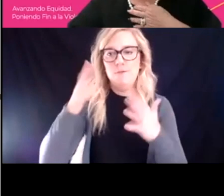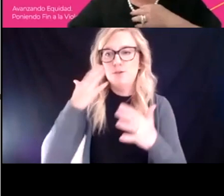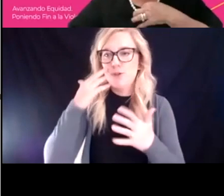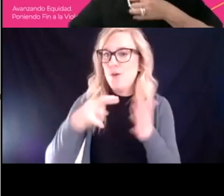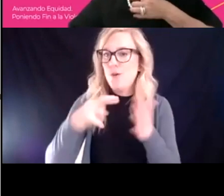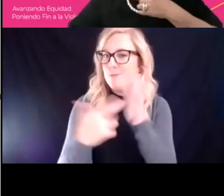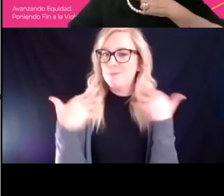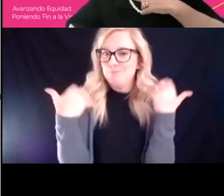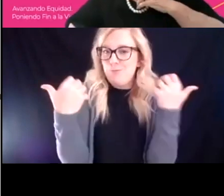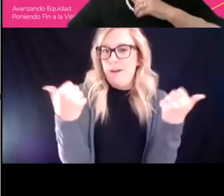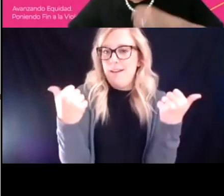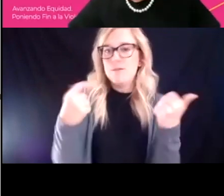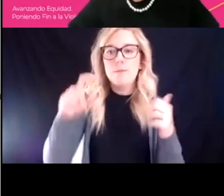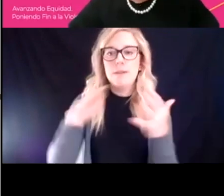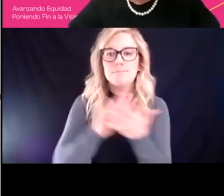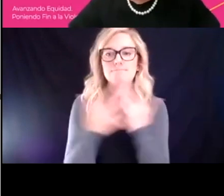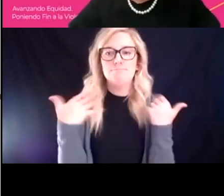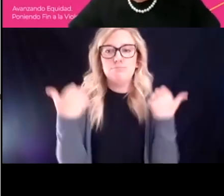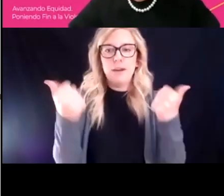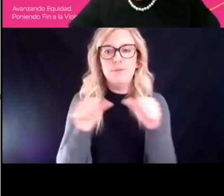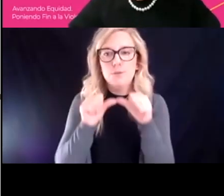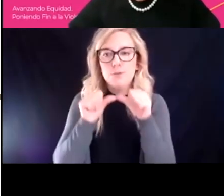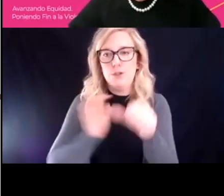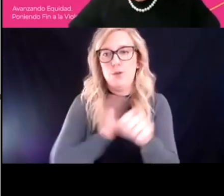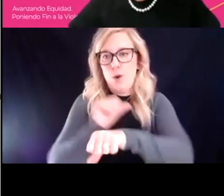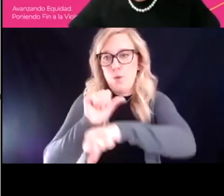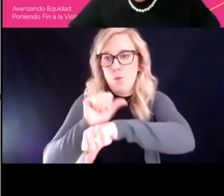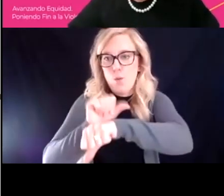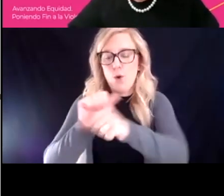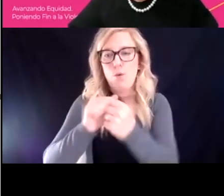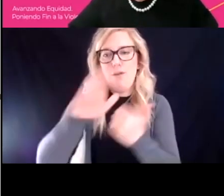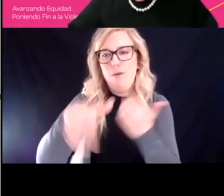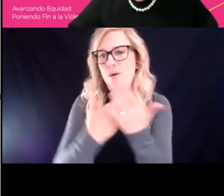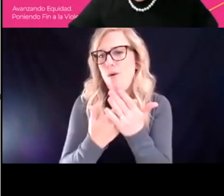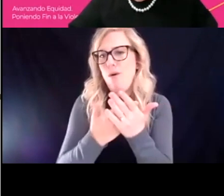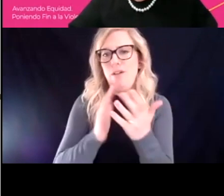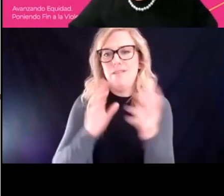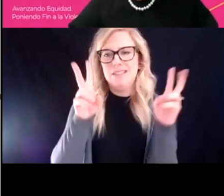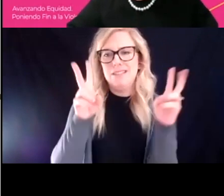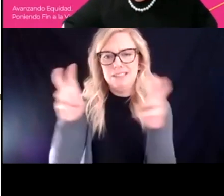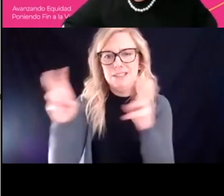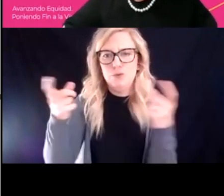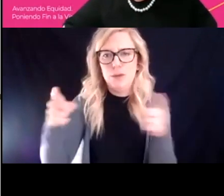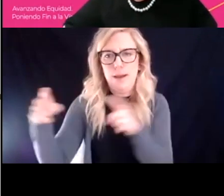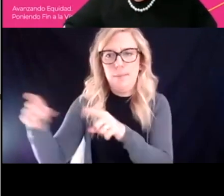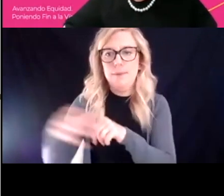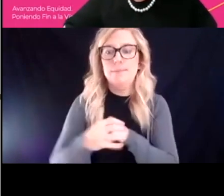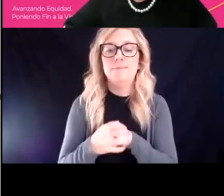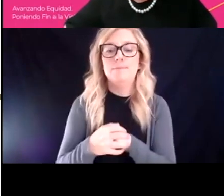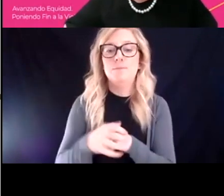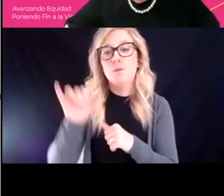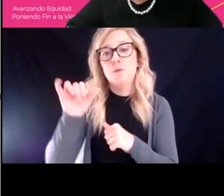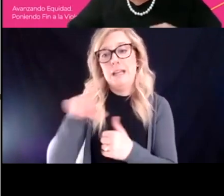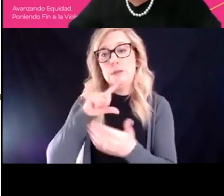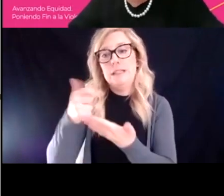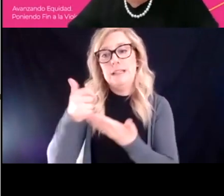we all need to be brave to continue to work with all of these issues. So that's also helped me a lot,